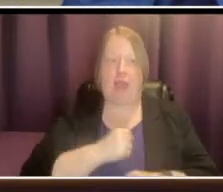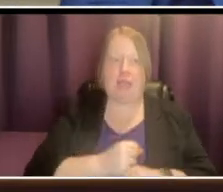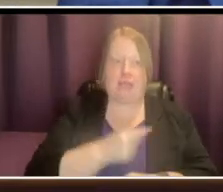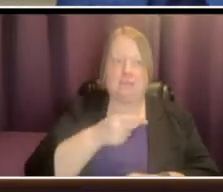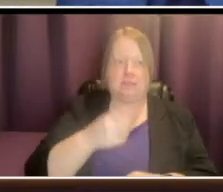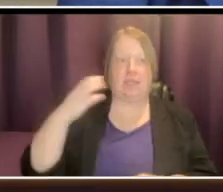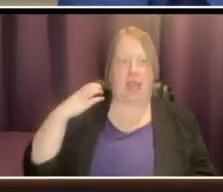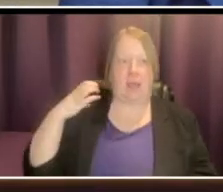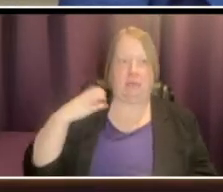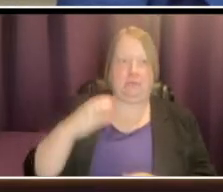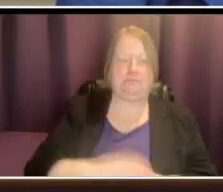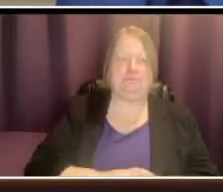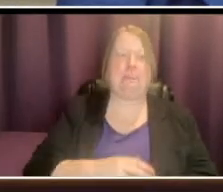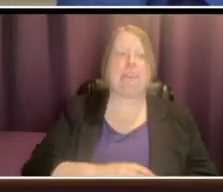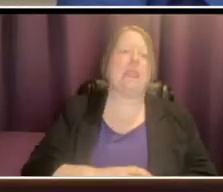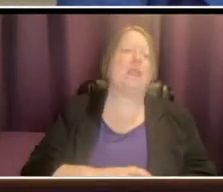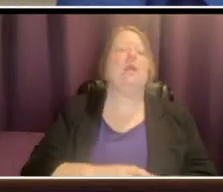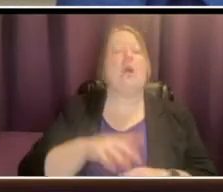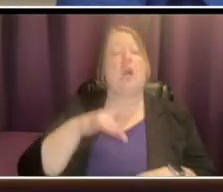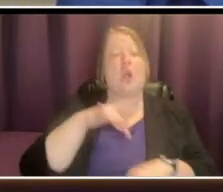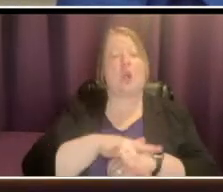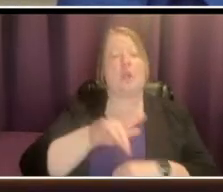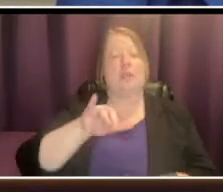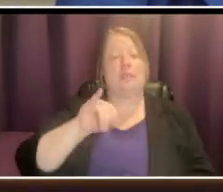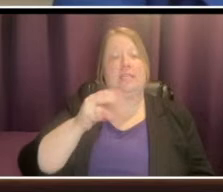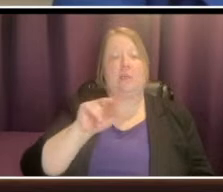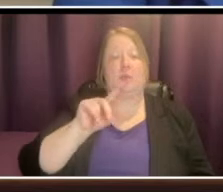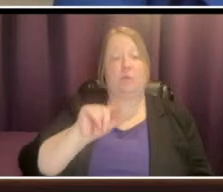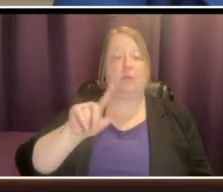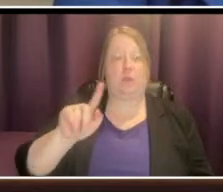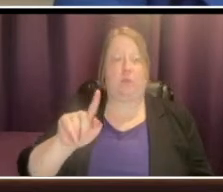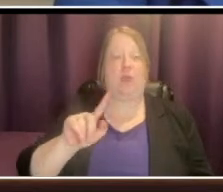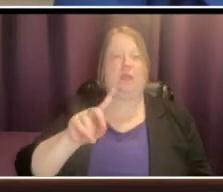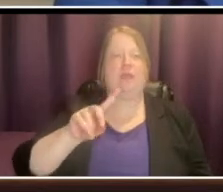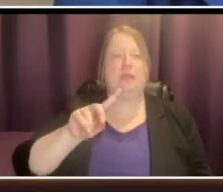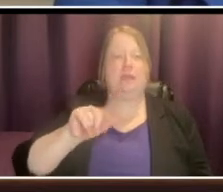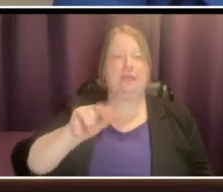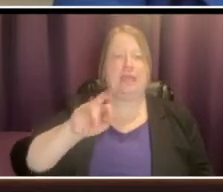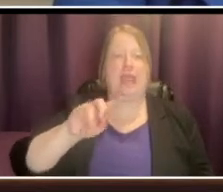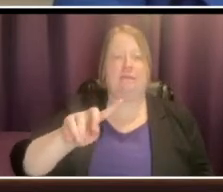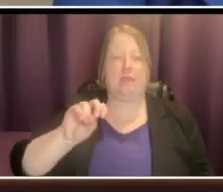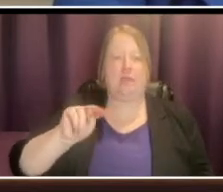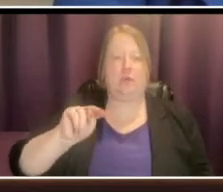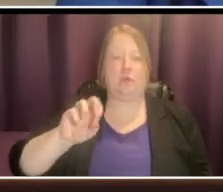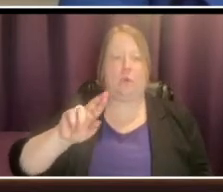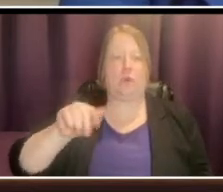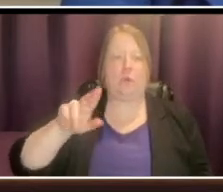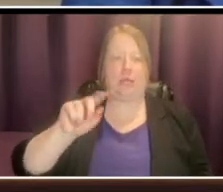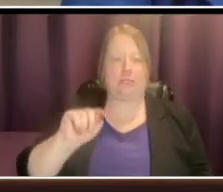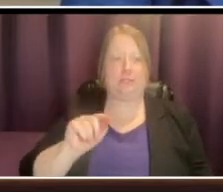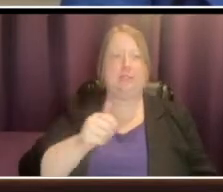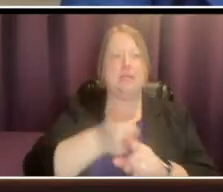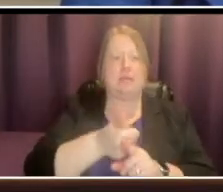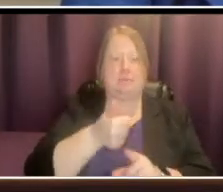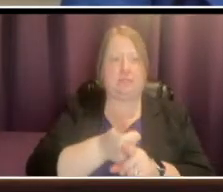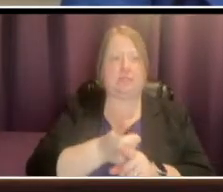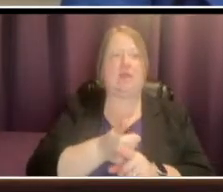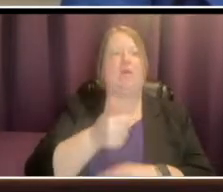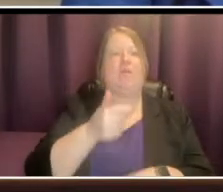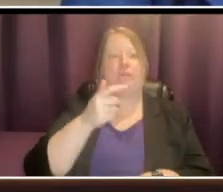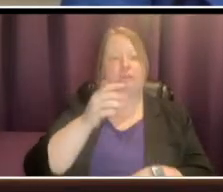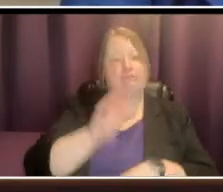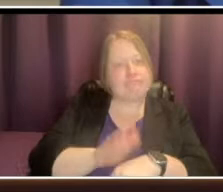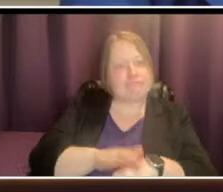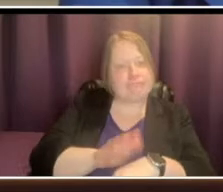January 2021, Deputy Secretary of Defense David Norquist had warned about the potential that the Capitol would